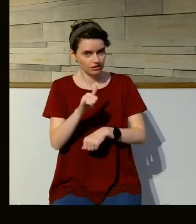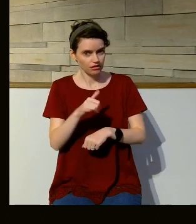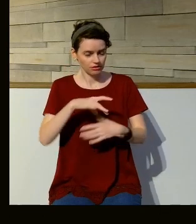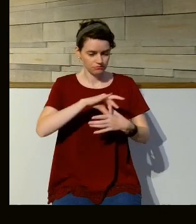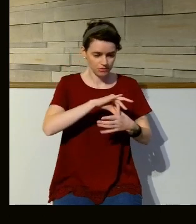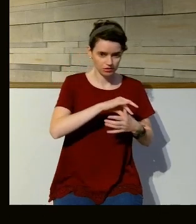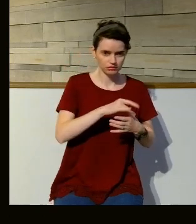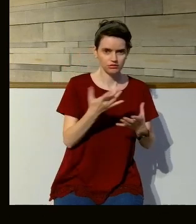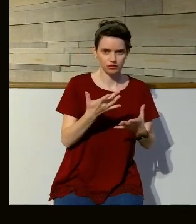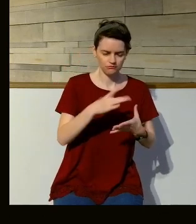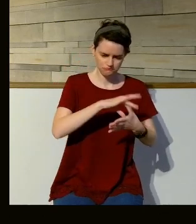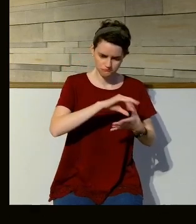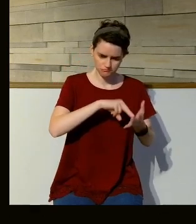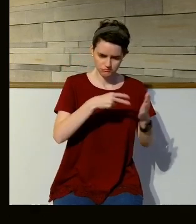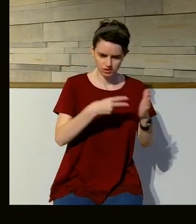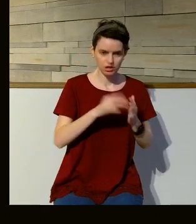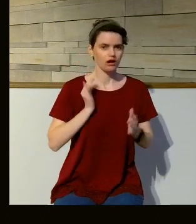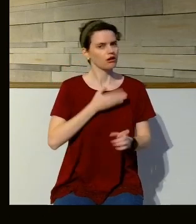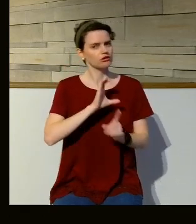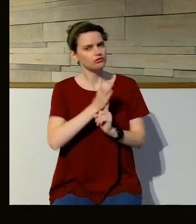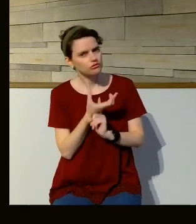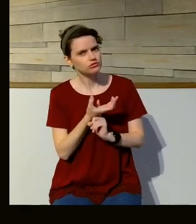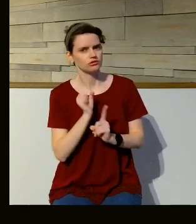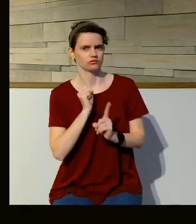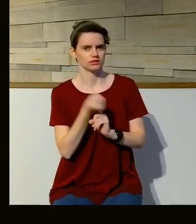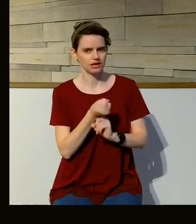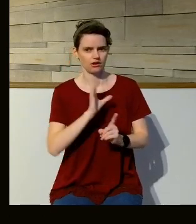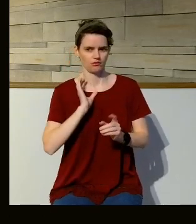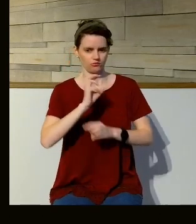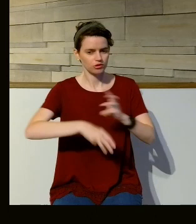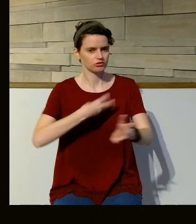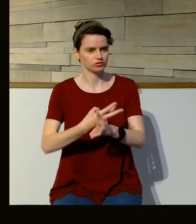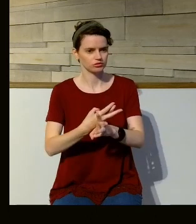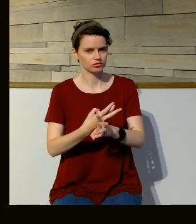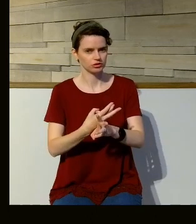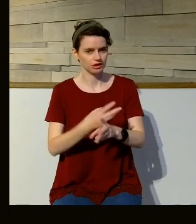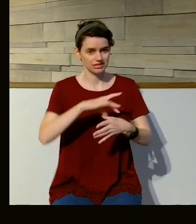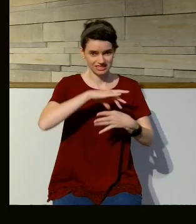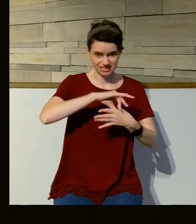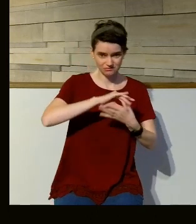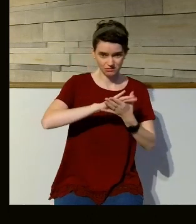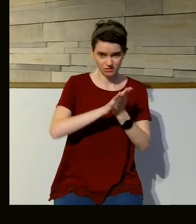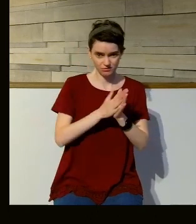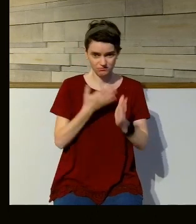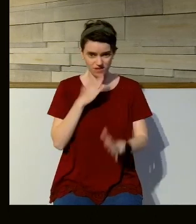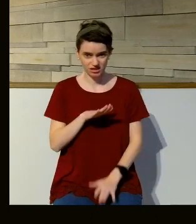would be indicative of what? Well, the meat would represent our culture, our society, our world. And I ask you this morning, is the meat going bad?